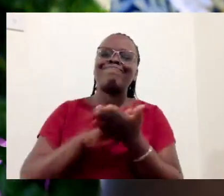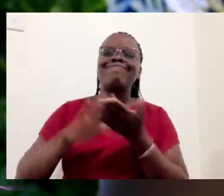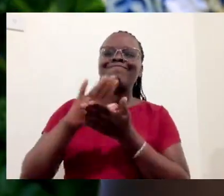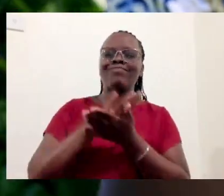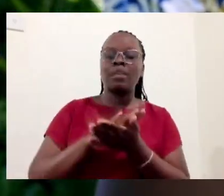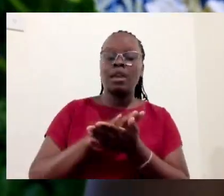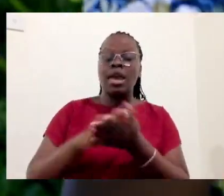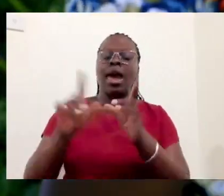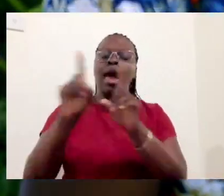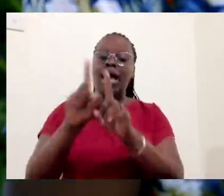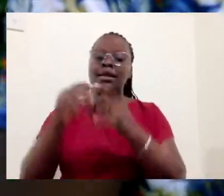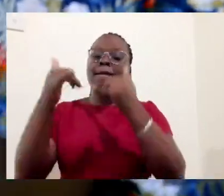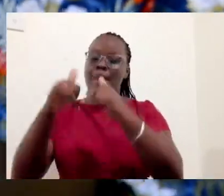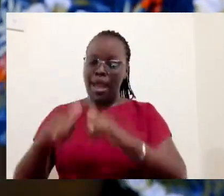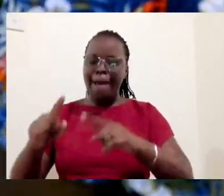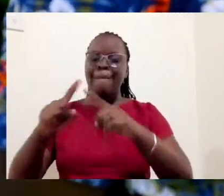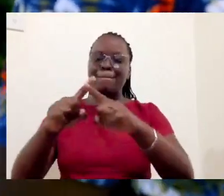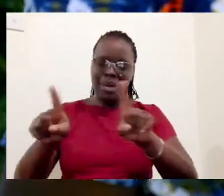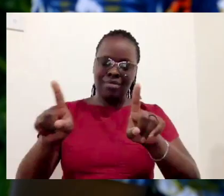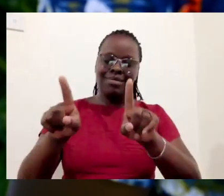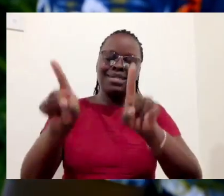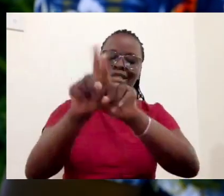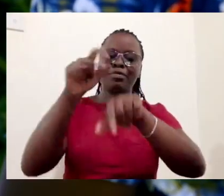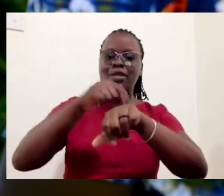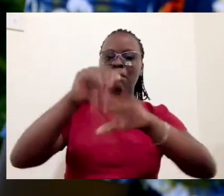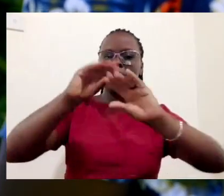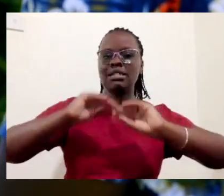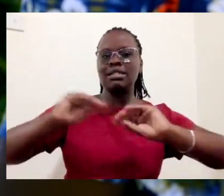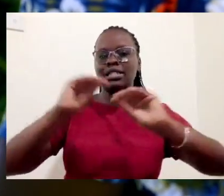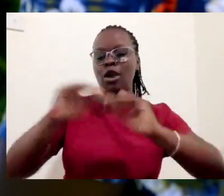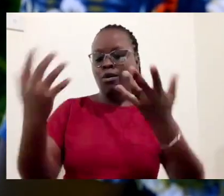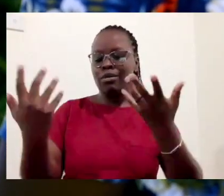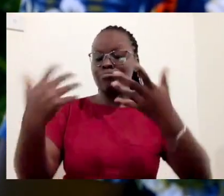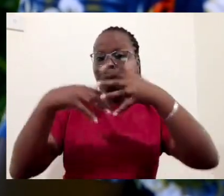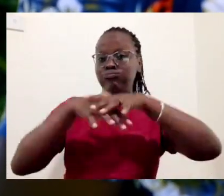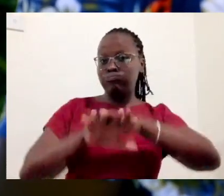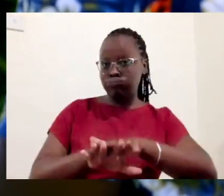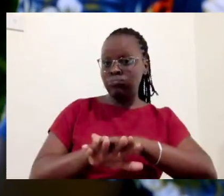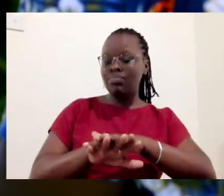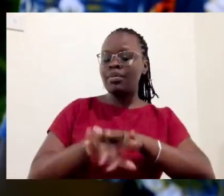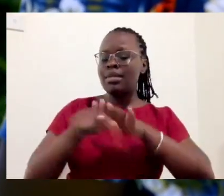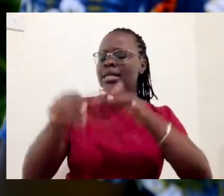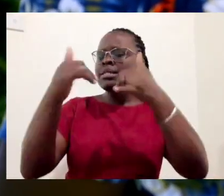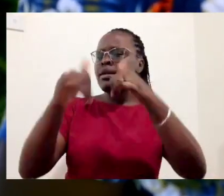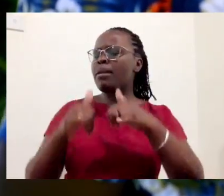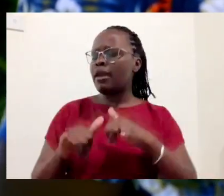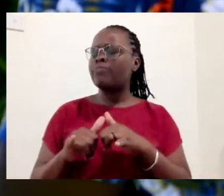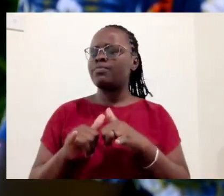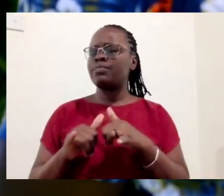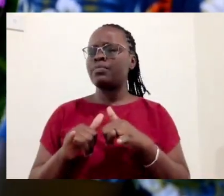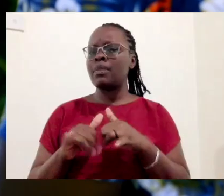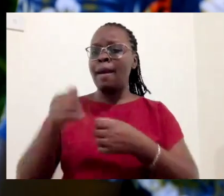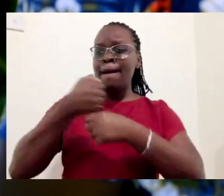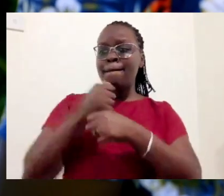It is like a play, but also they learn. So we integrate this play to be able